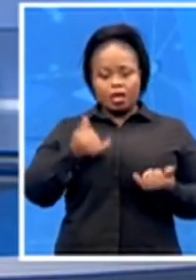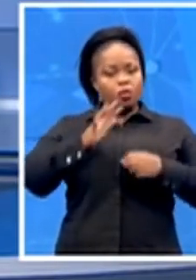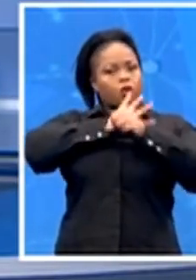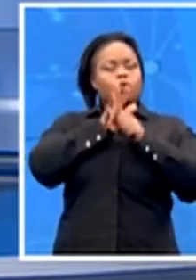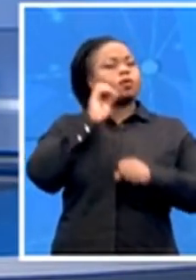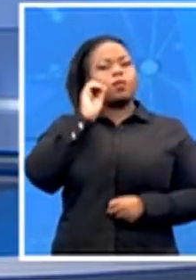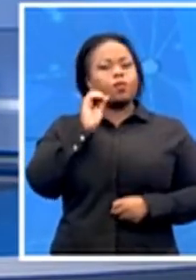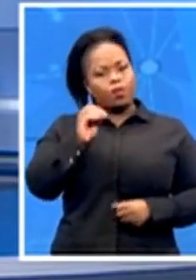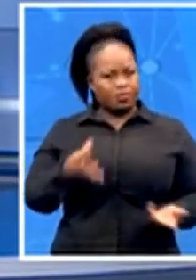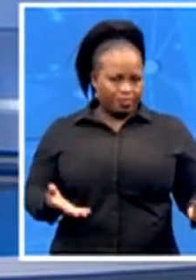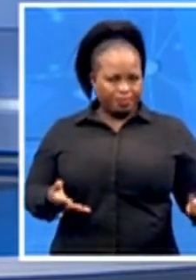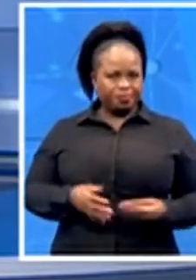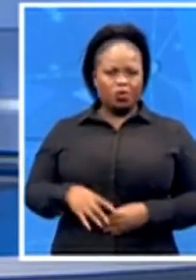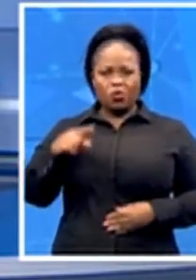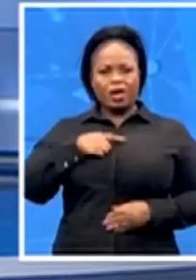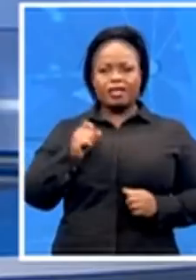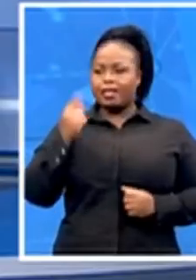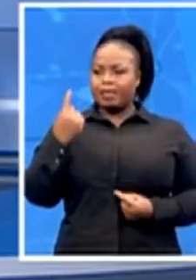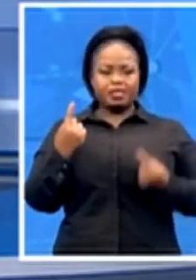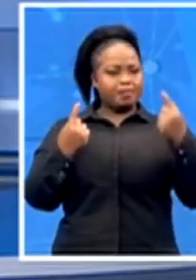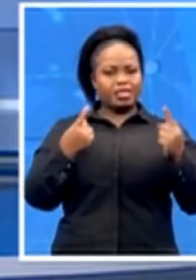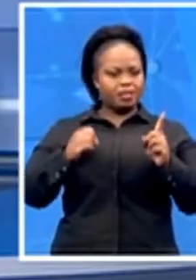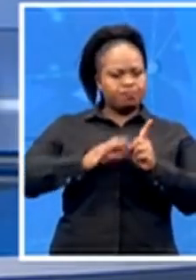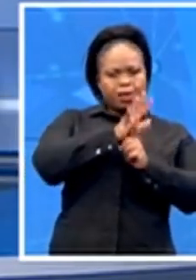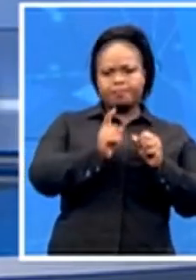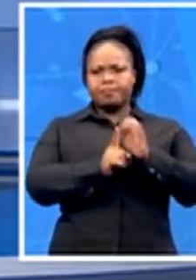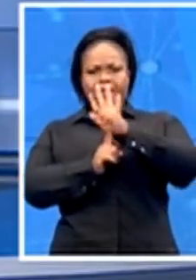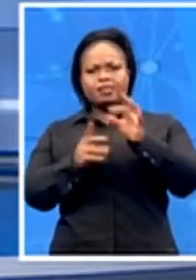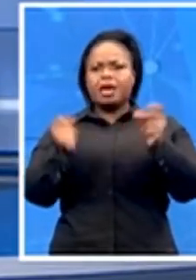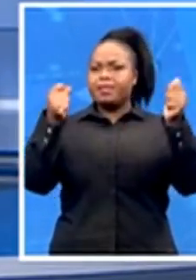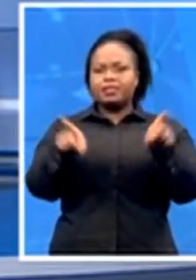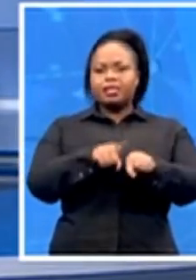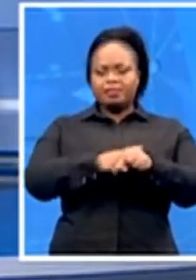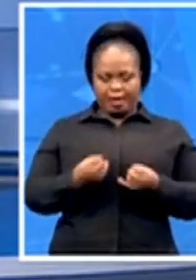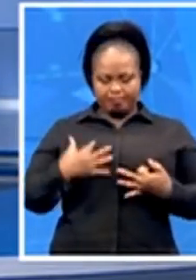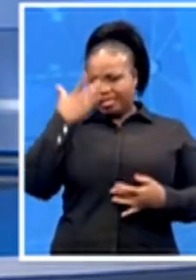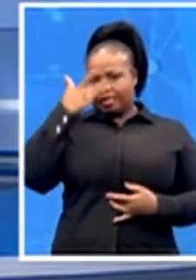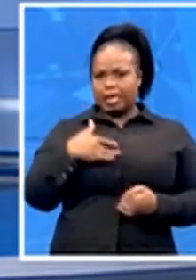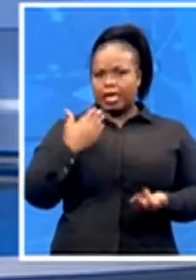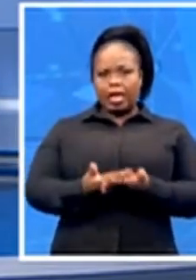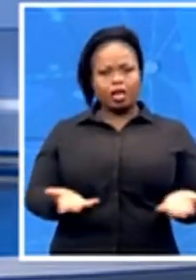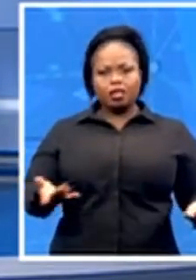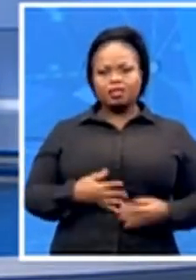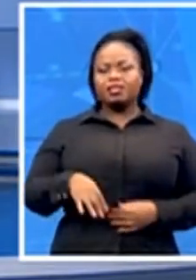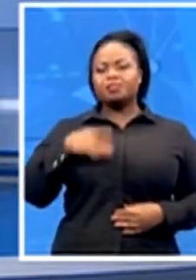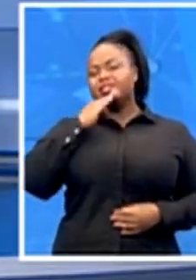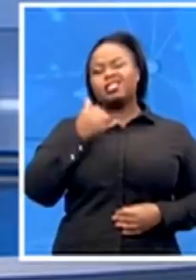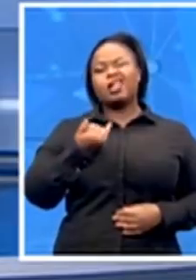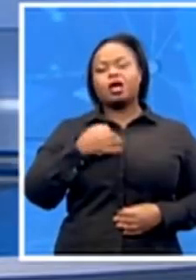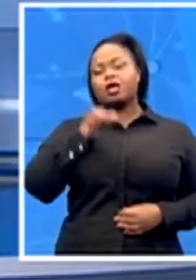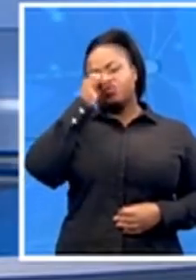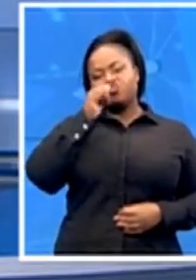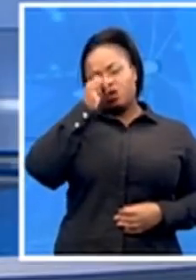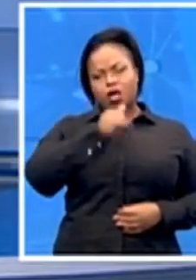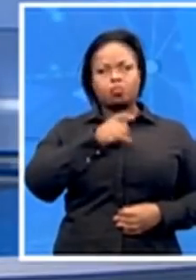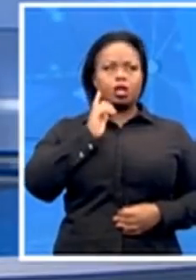of the virus happens instantly. It's not like a criminal offense which can be remedied at